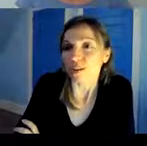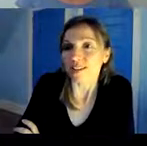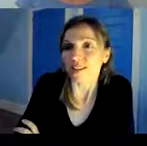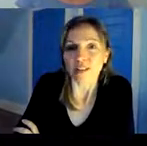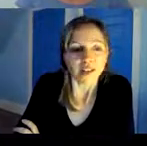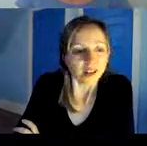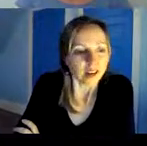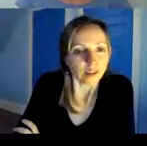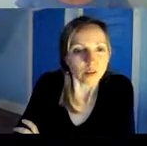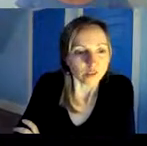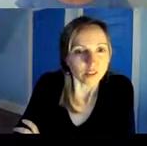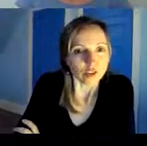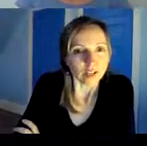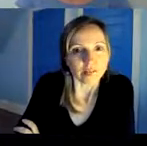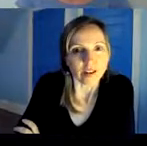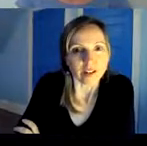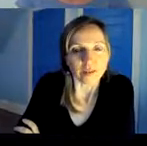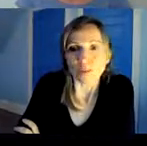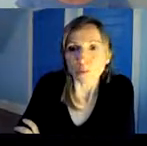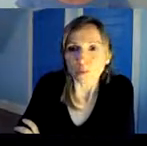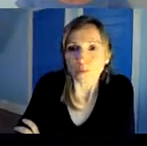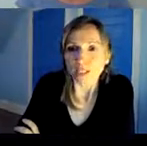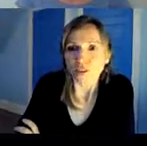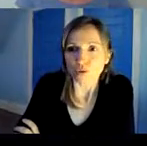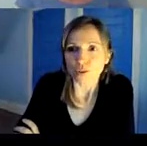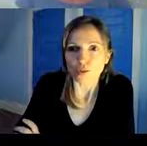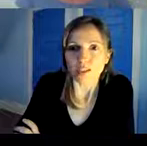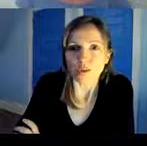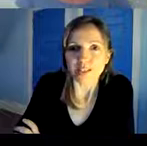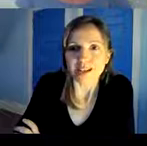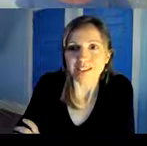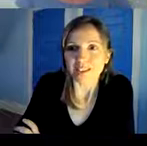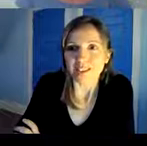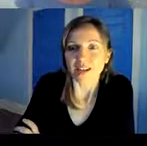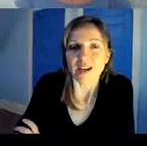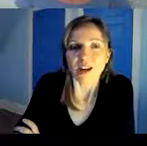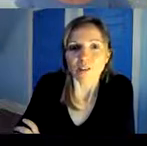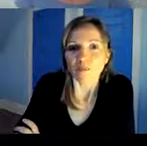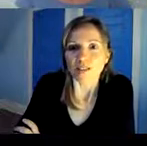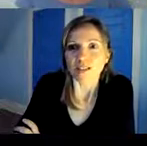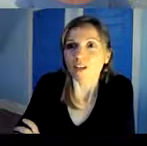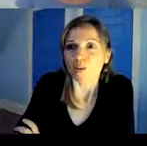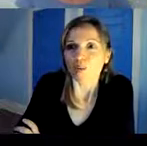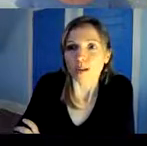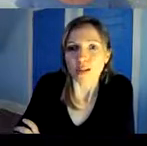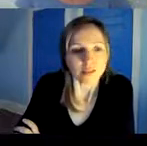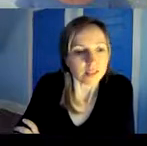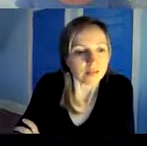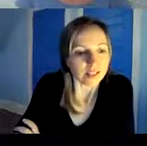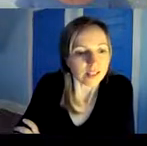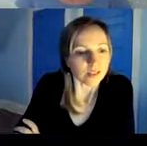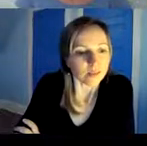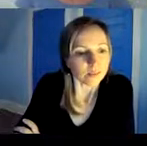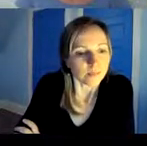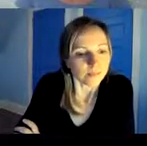Toronto, where I live, along with dog-strangling vine. We have these beautiful ravines in Toronto, but it's quite sad to see how they've been taken over by many of